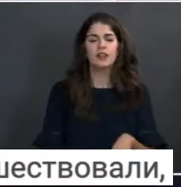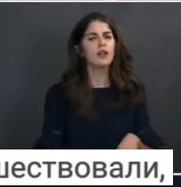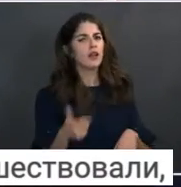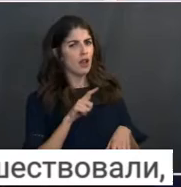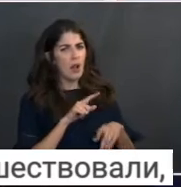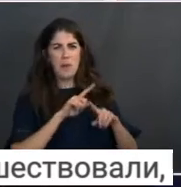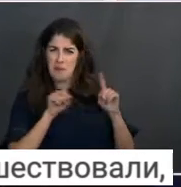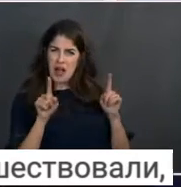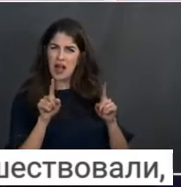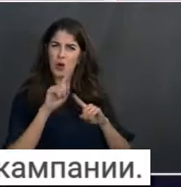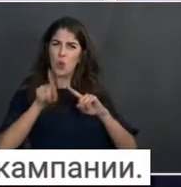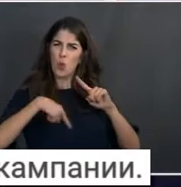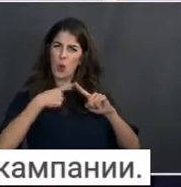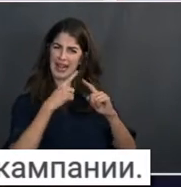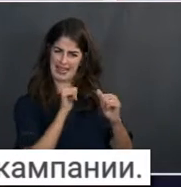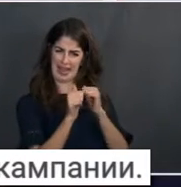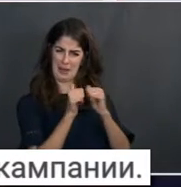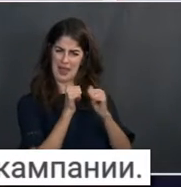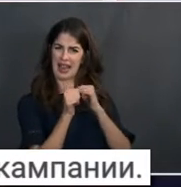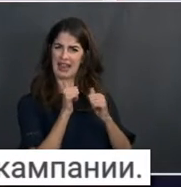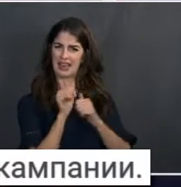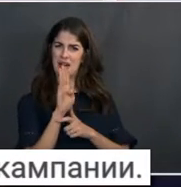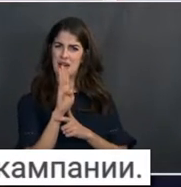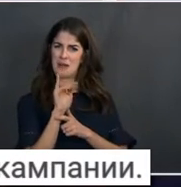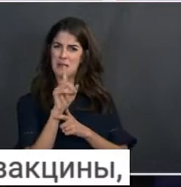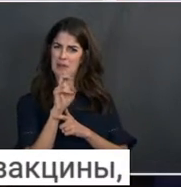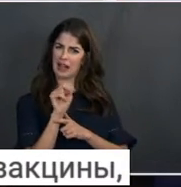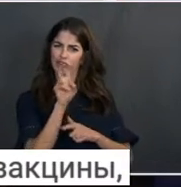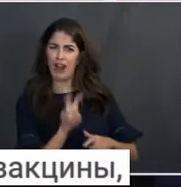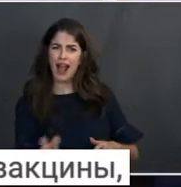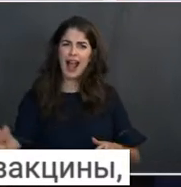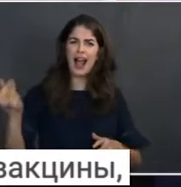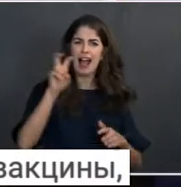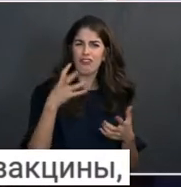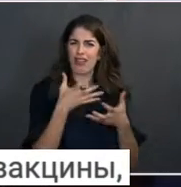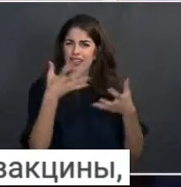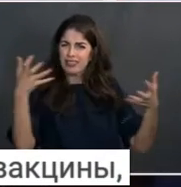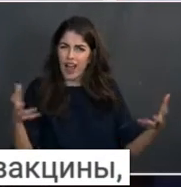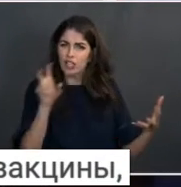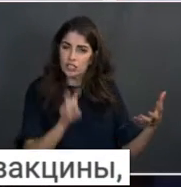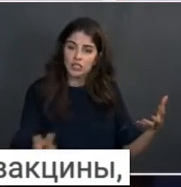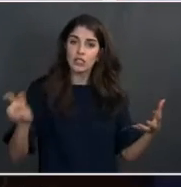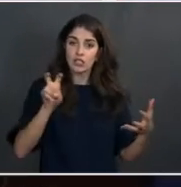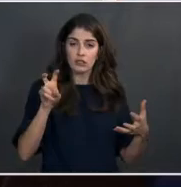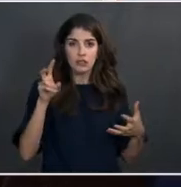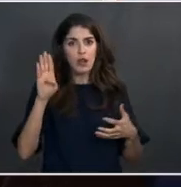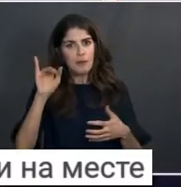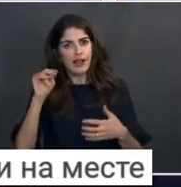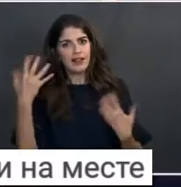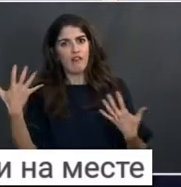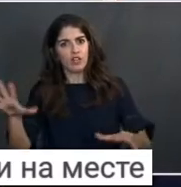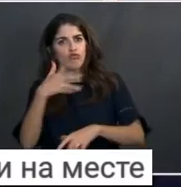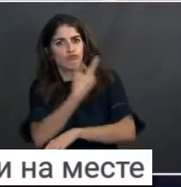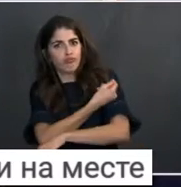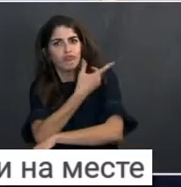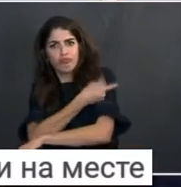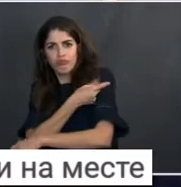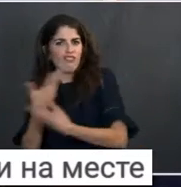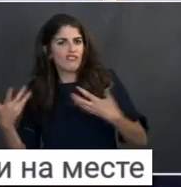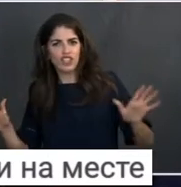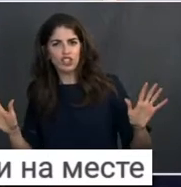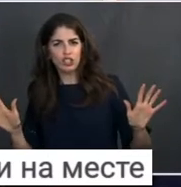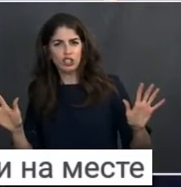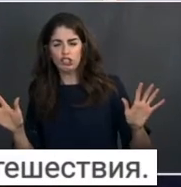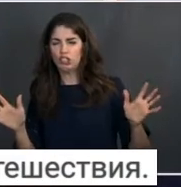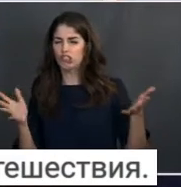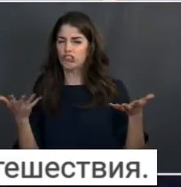did travel a fair amount, especially in the final weeks of the campaign. He's now received both doses of the vaccine, and a number of